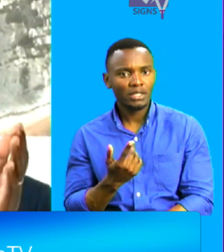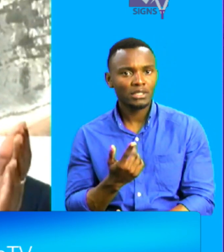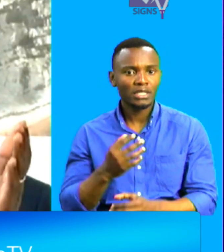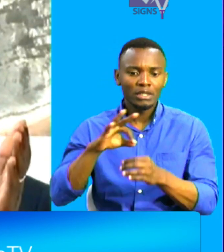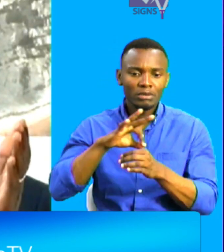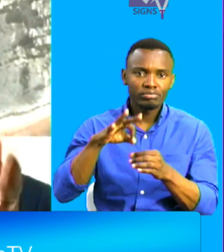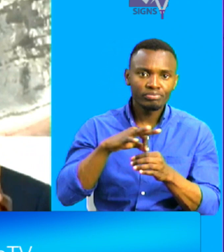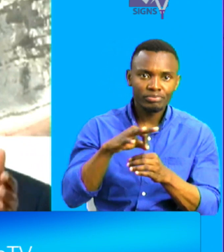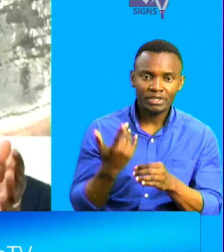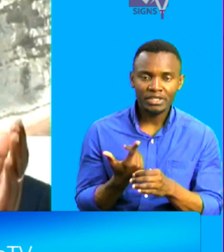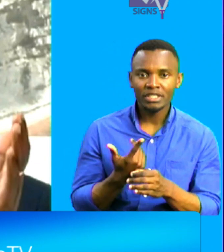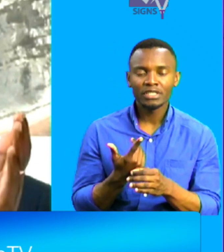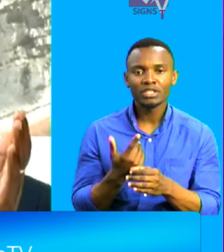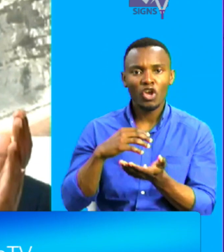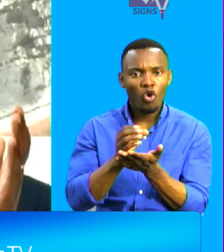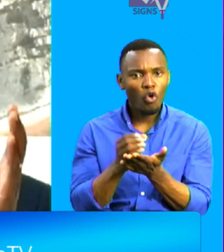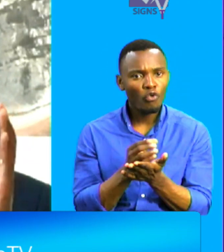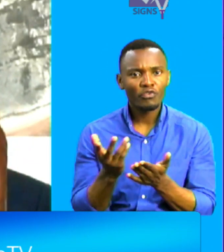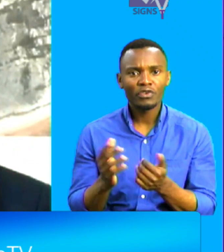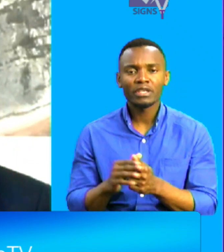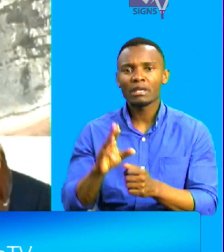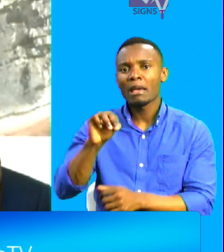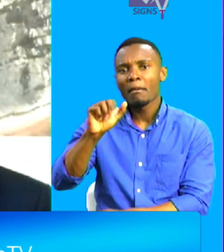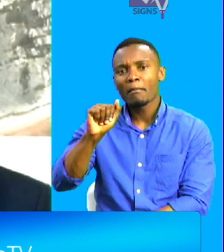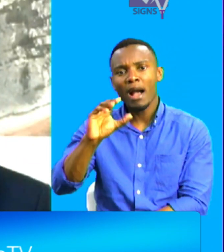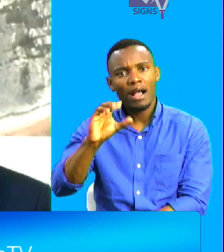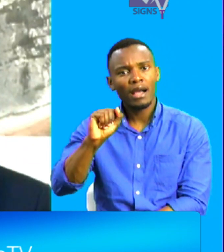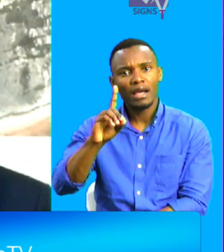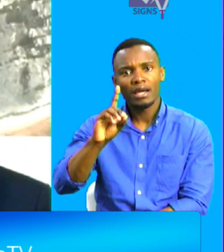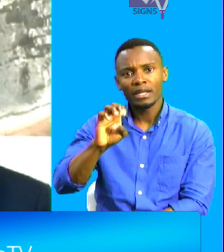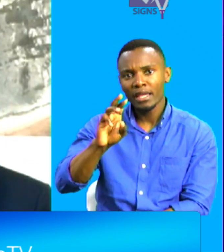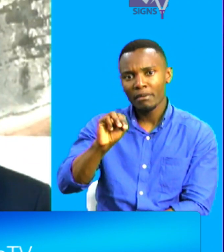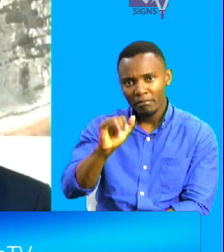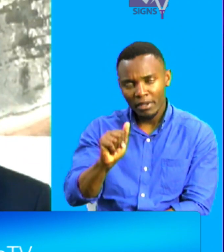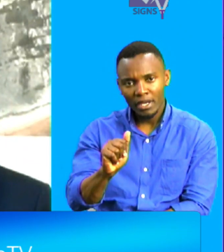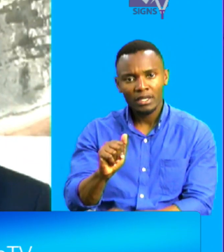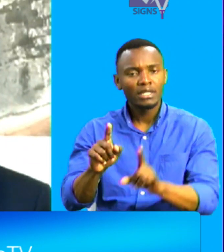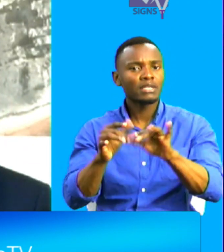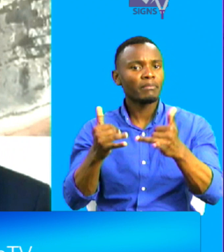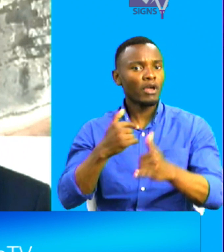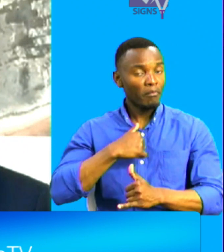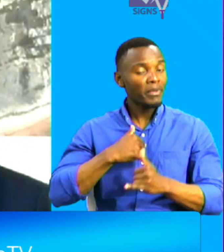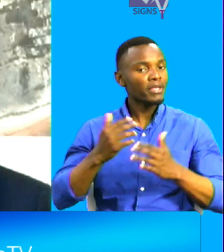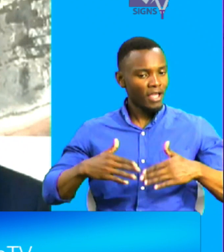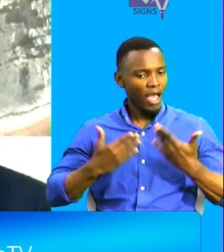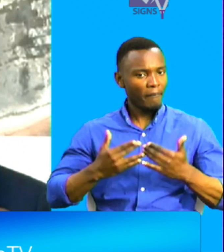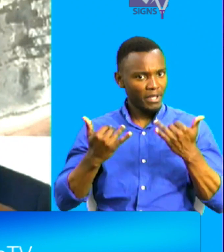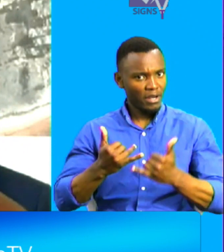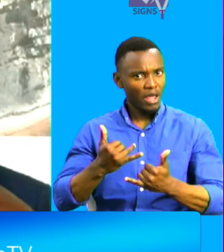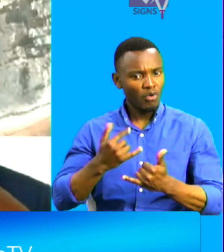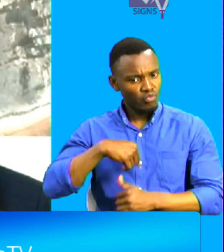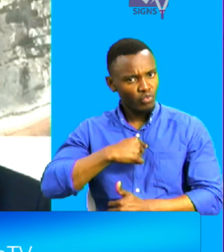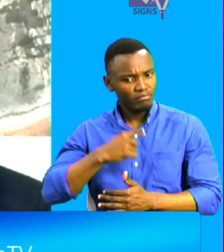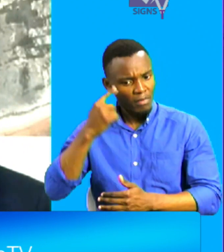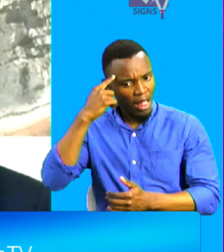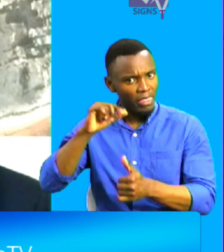coffee, macadamia, and I'm happy that we are now exploring possibilities